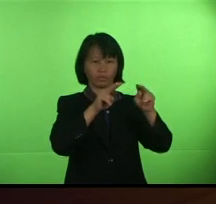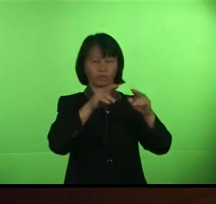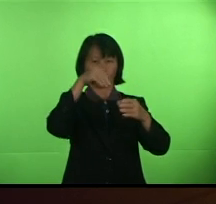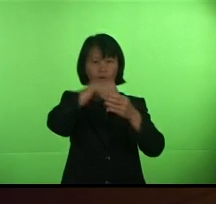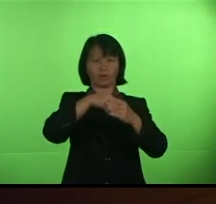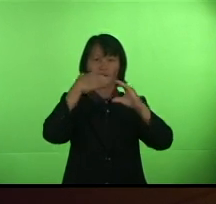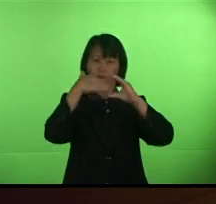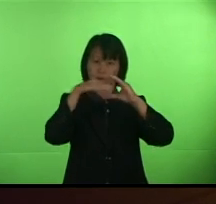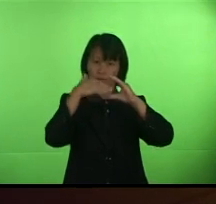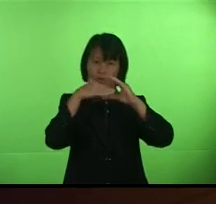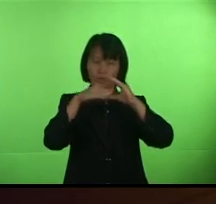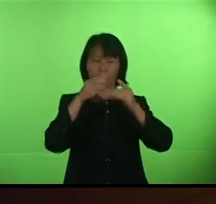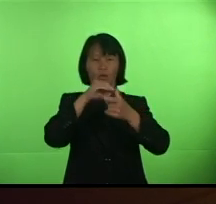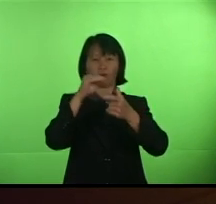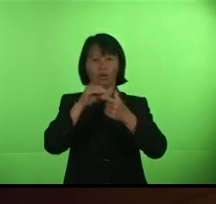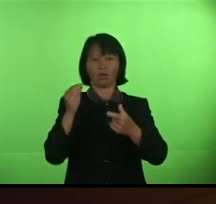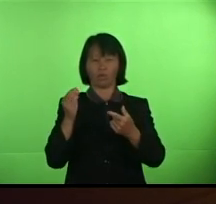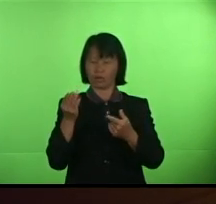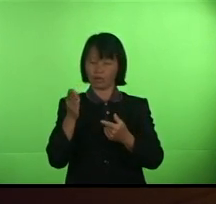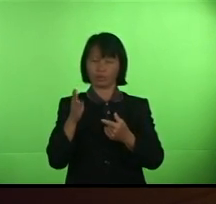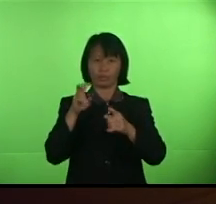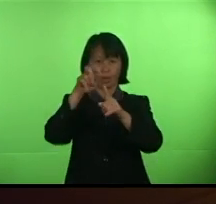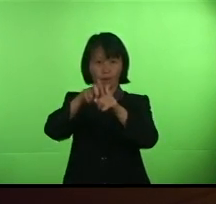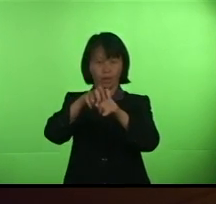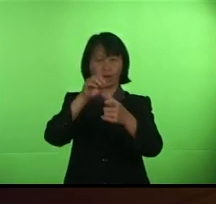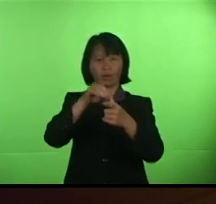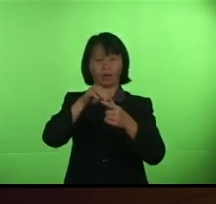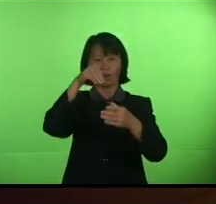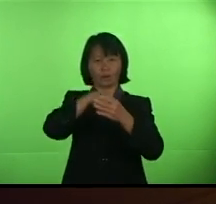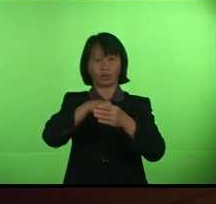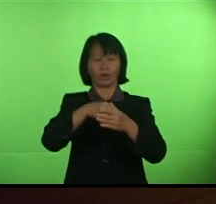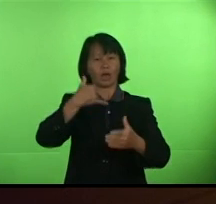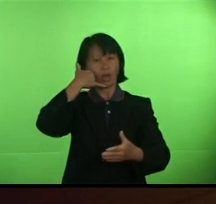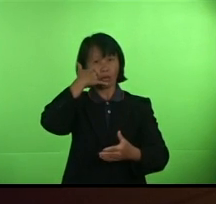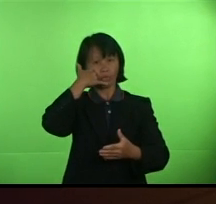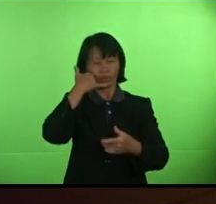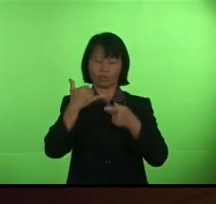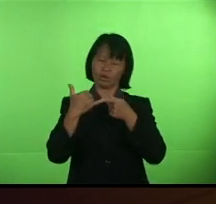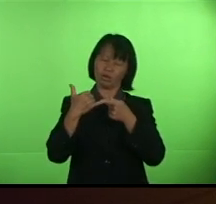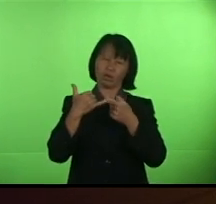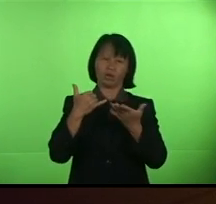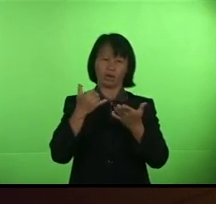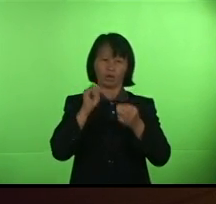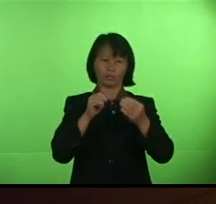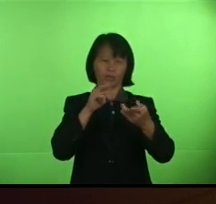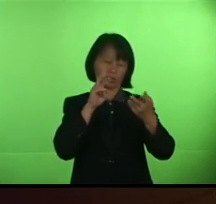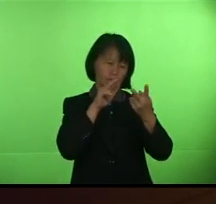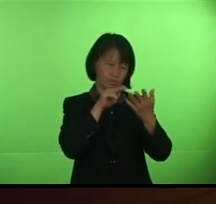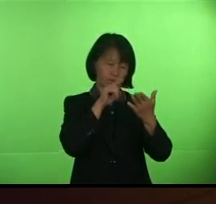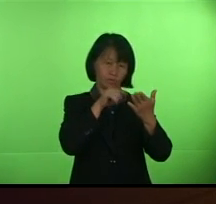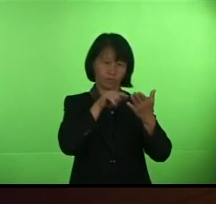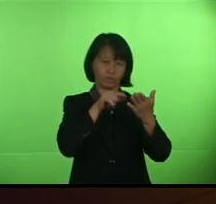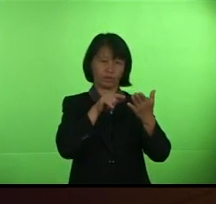our SMS in our handphones, what symbols are those? So if you can see the symbol over there, it's